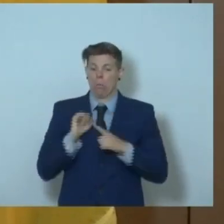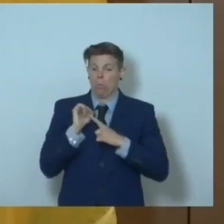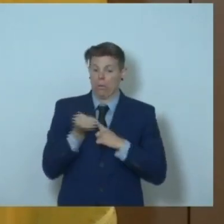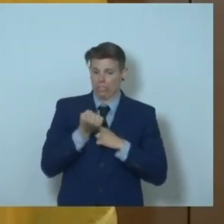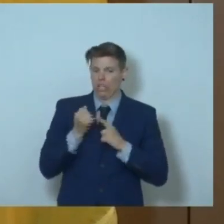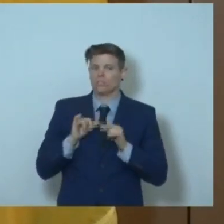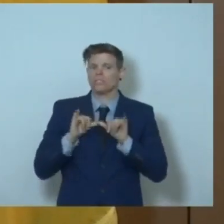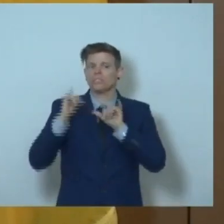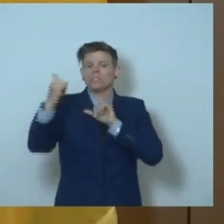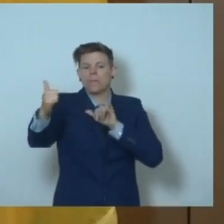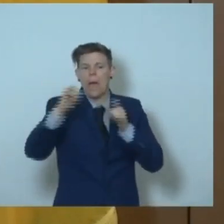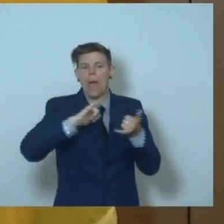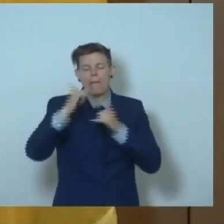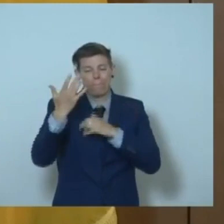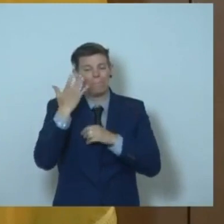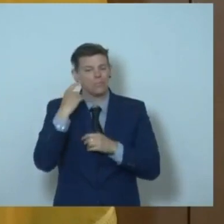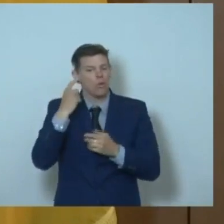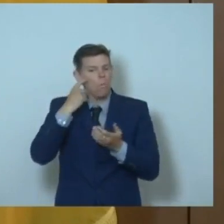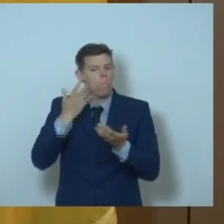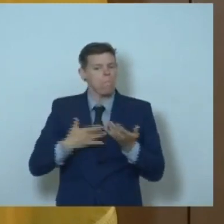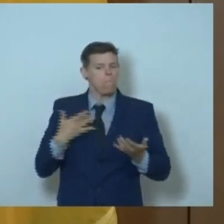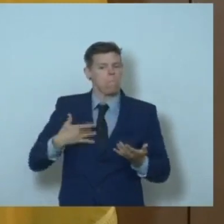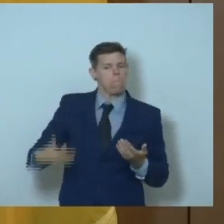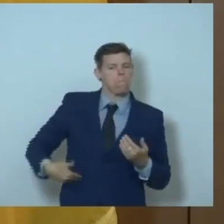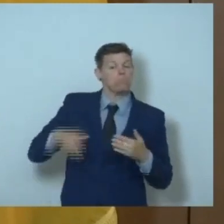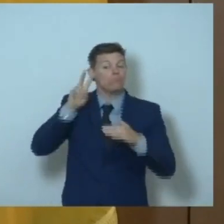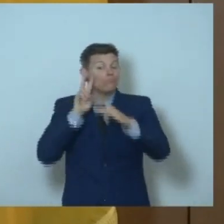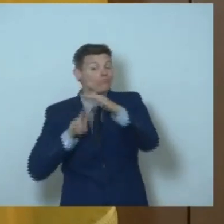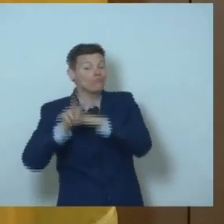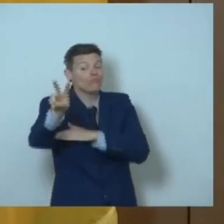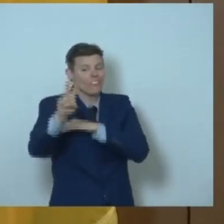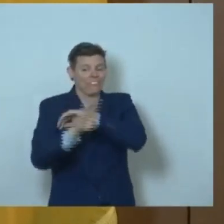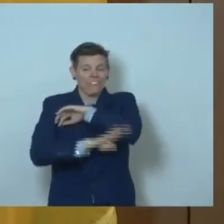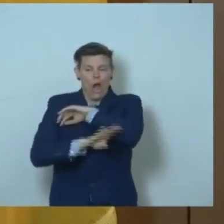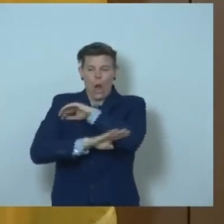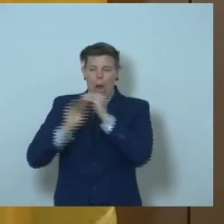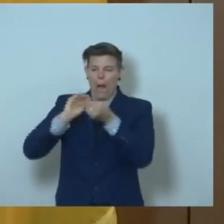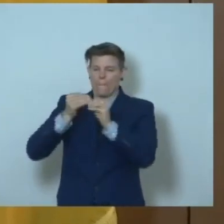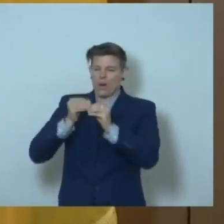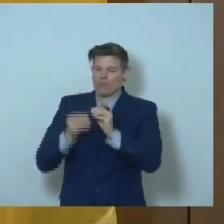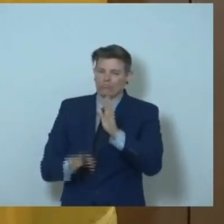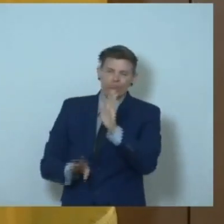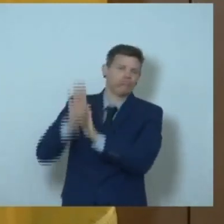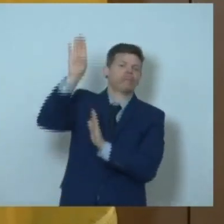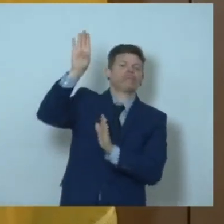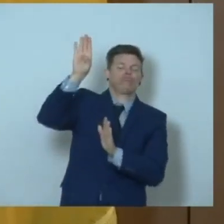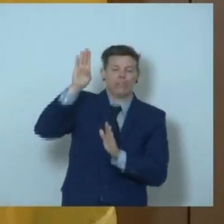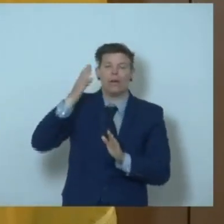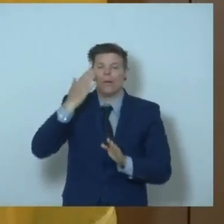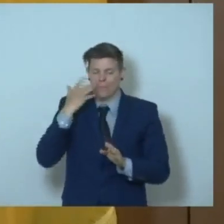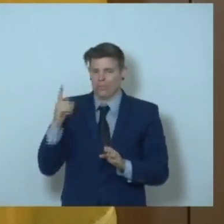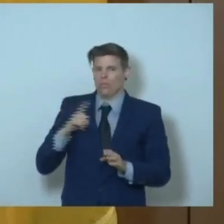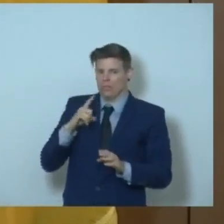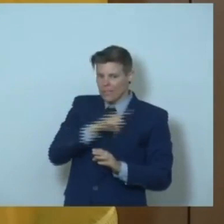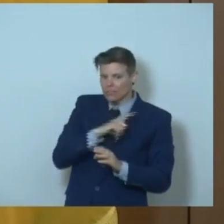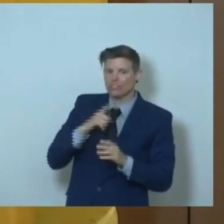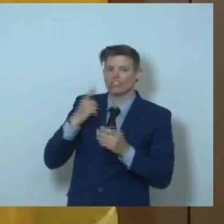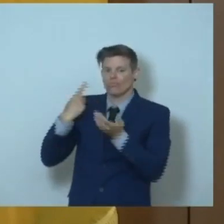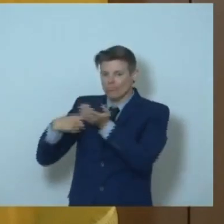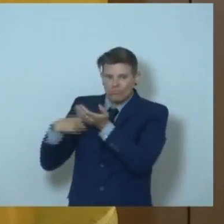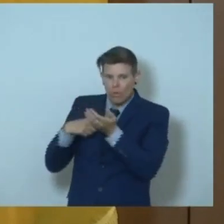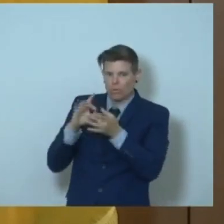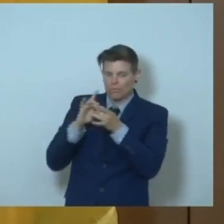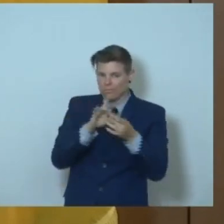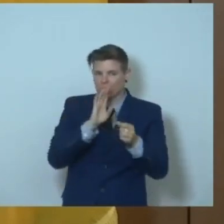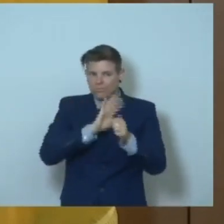and so that's what I'm expecting. So given that, this legislation tied to COVID, Secretary of State